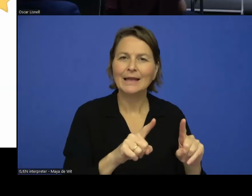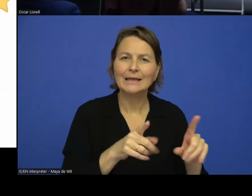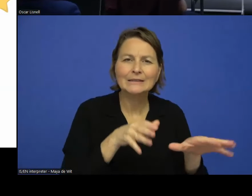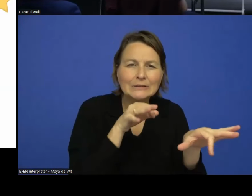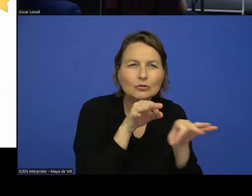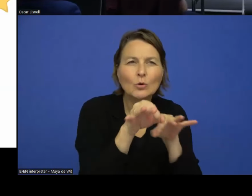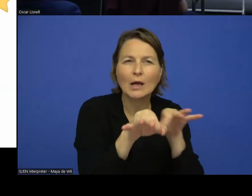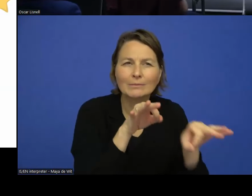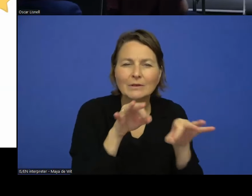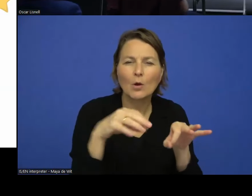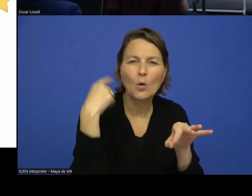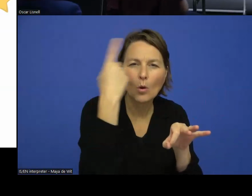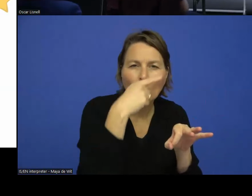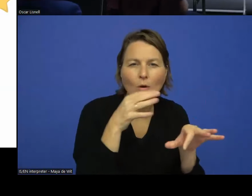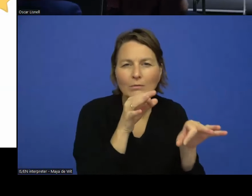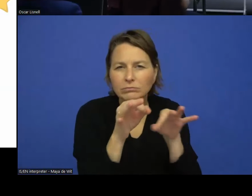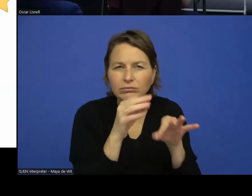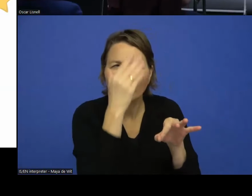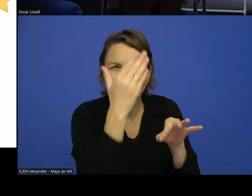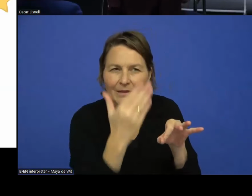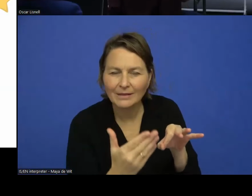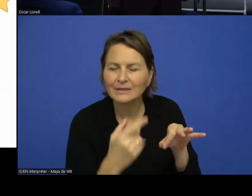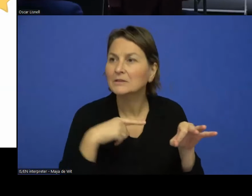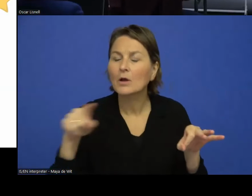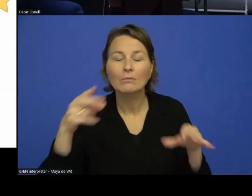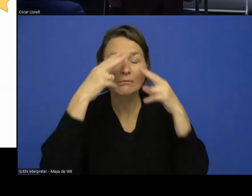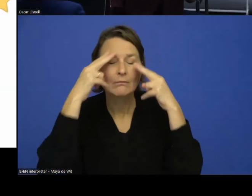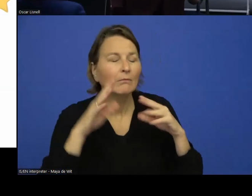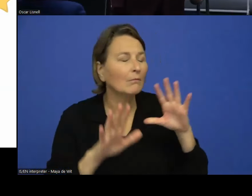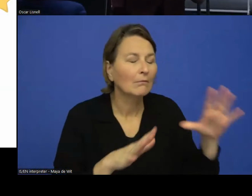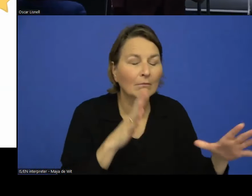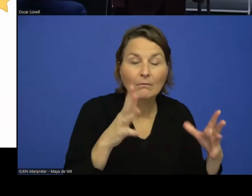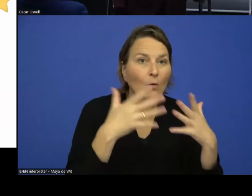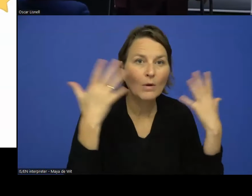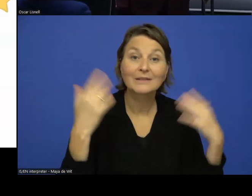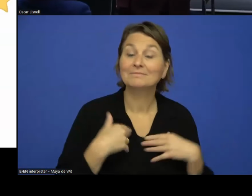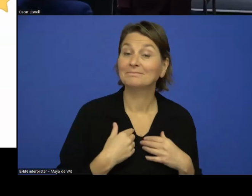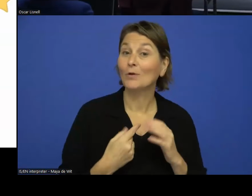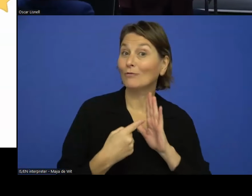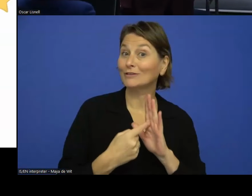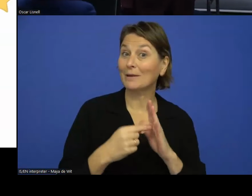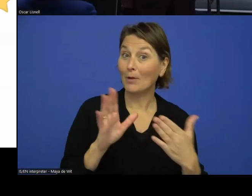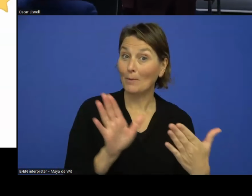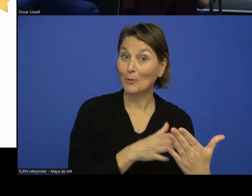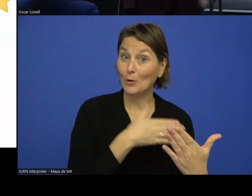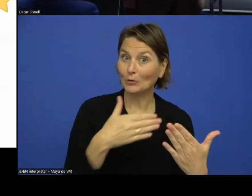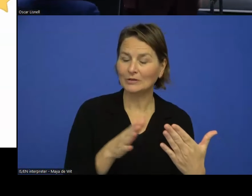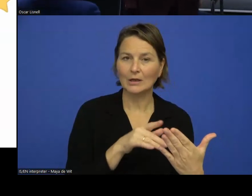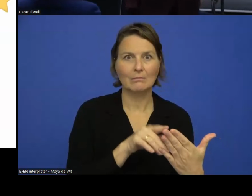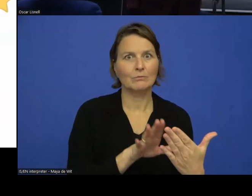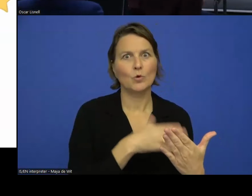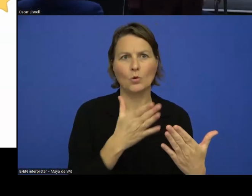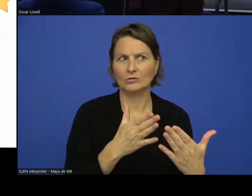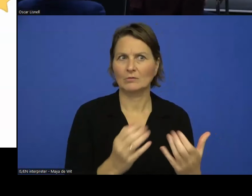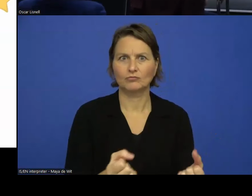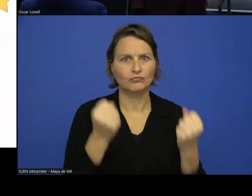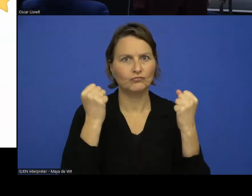a painting for a person who couldn't see? And what about the music? Music has a huge role to play in our society. And